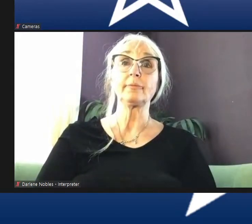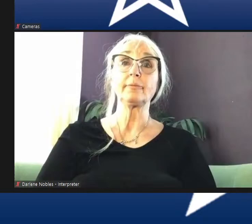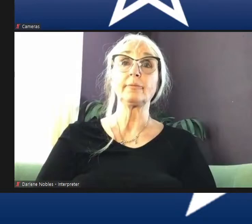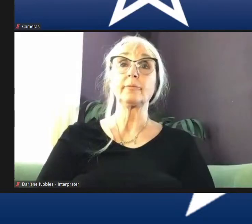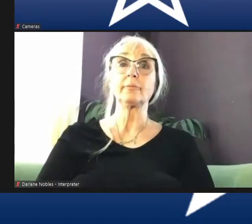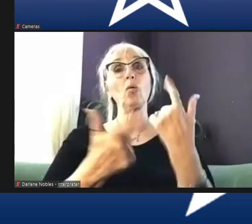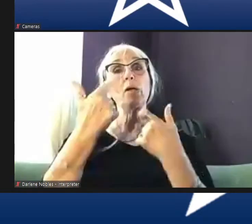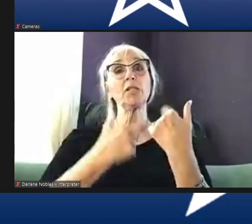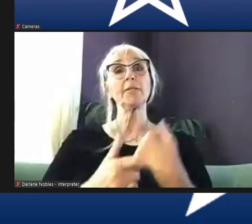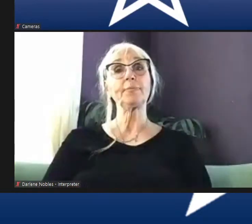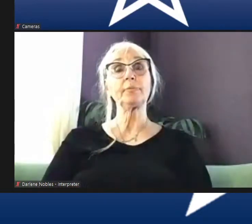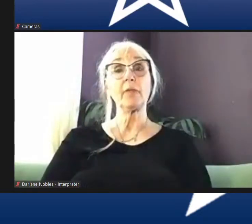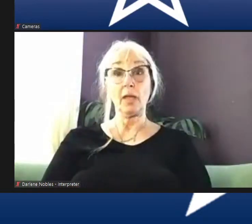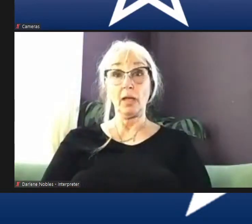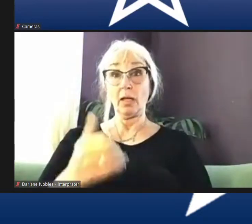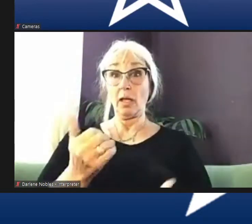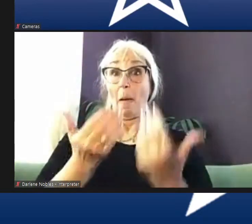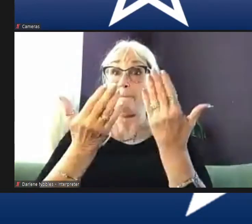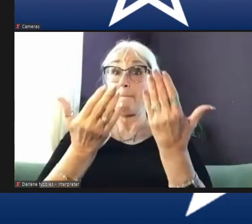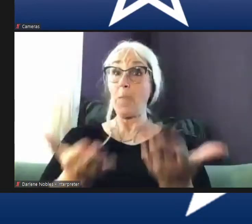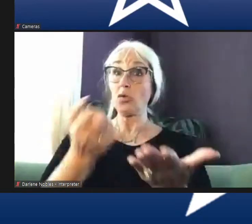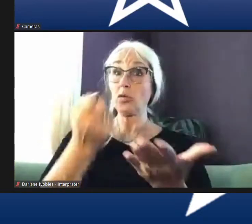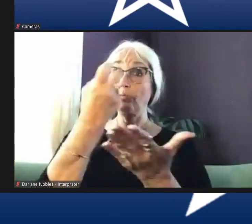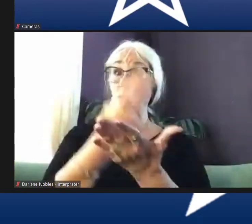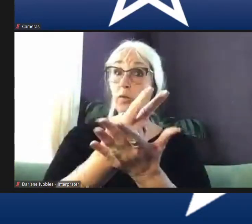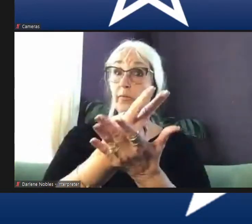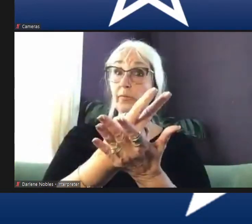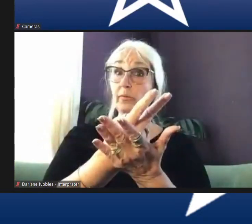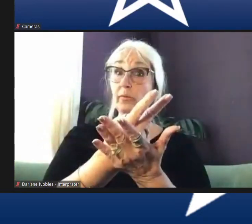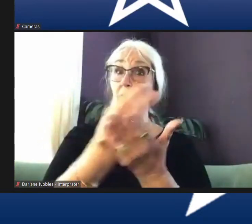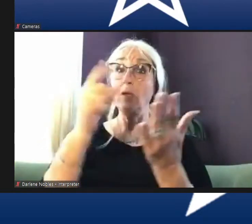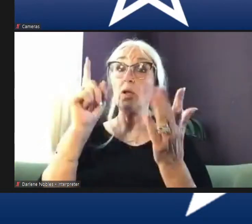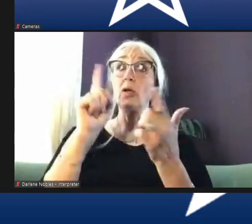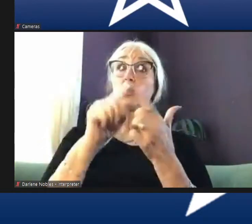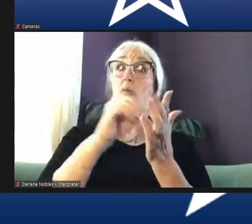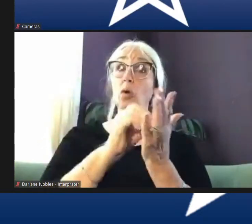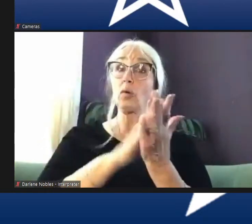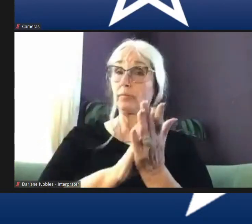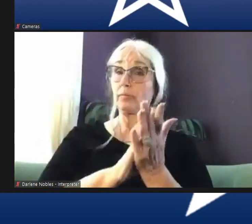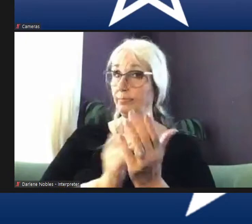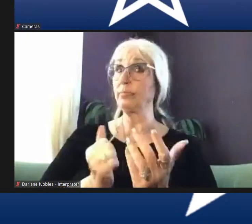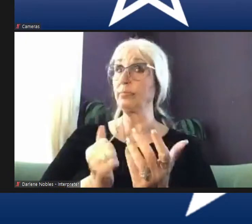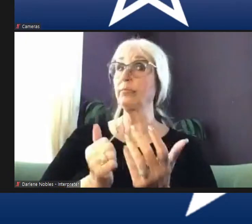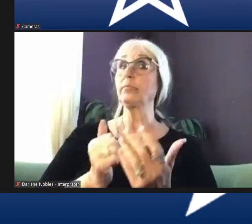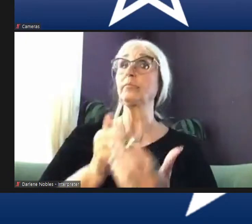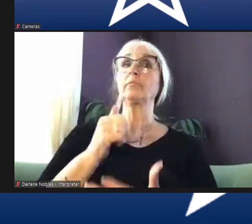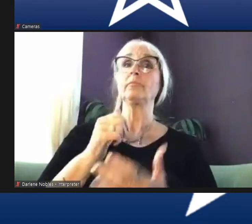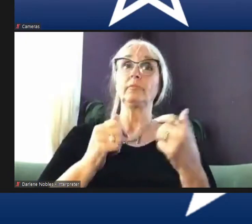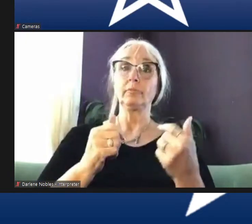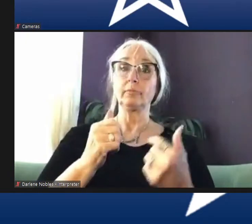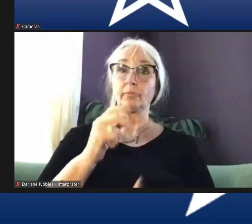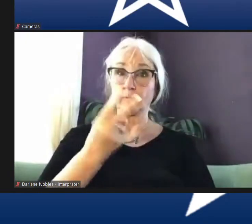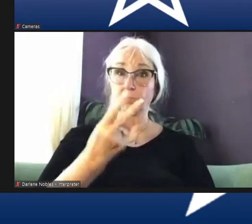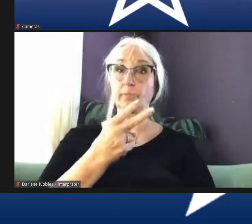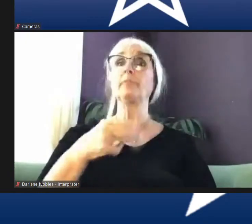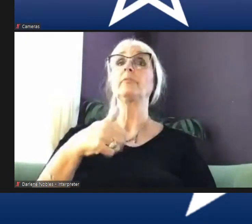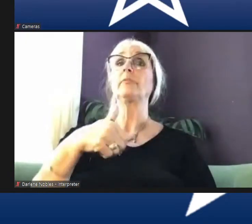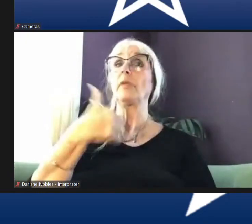Is there a motion to approve this report for recording purposes? So moved. Second. Have a motion and a second. Any other